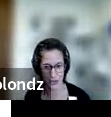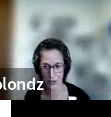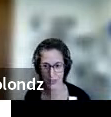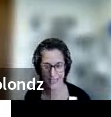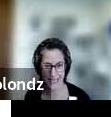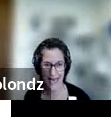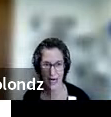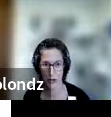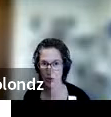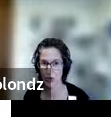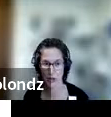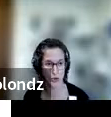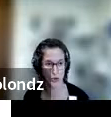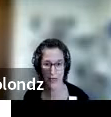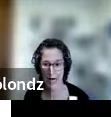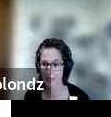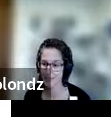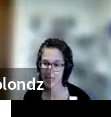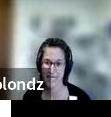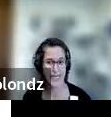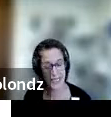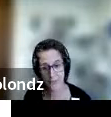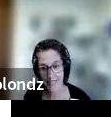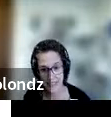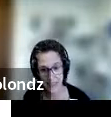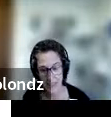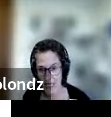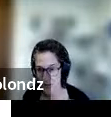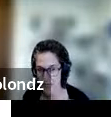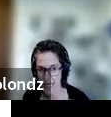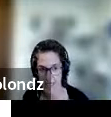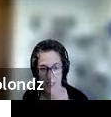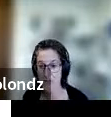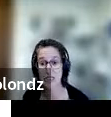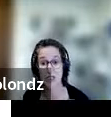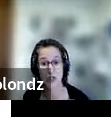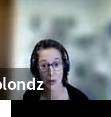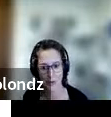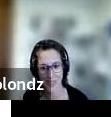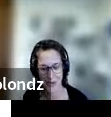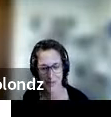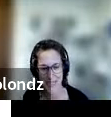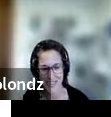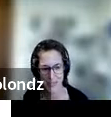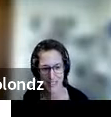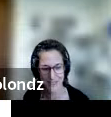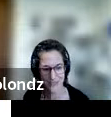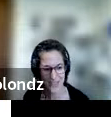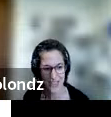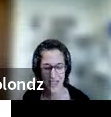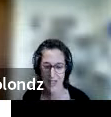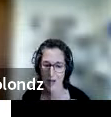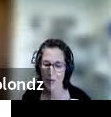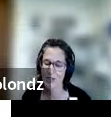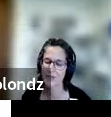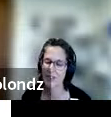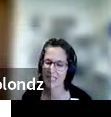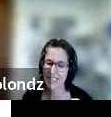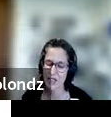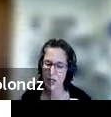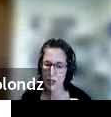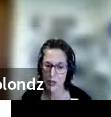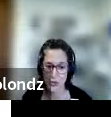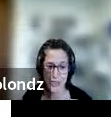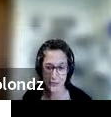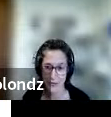may start learning how to hand money at a convenience store when they want to buy something. We also